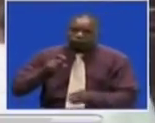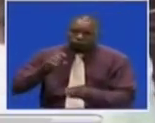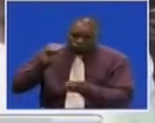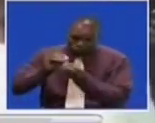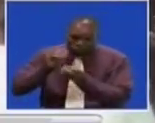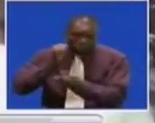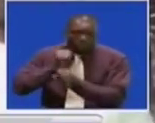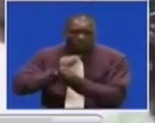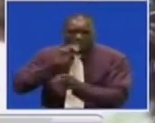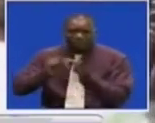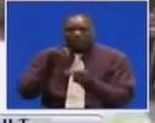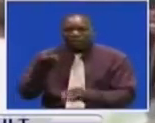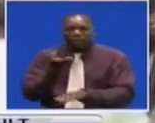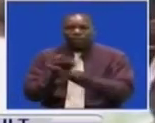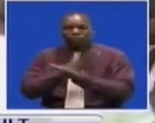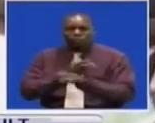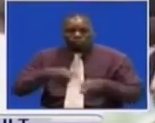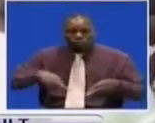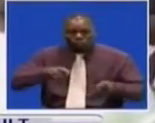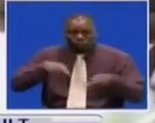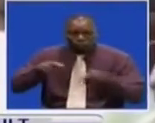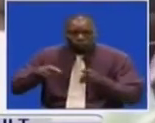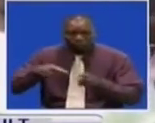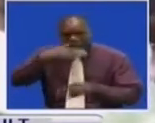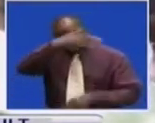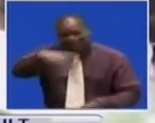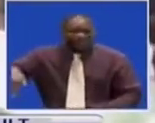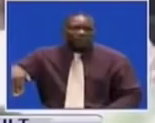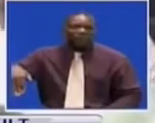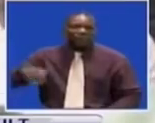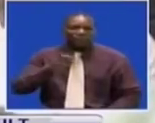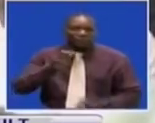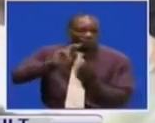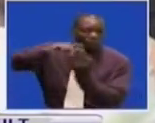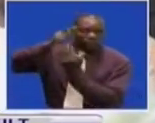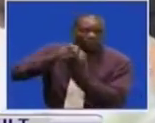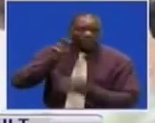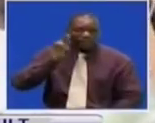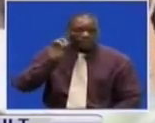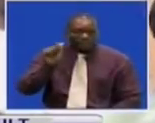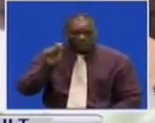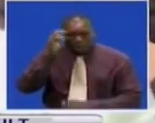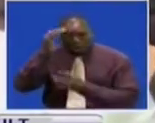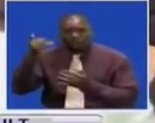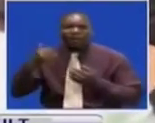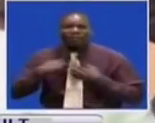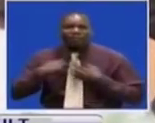before roads are cut off. So I hope that under the RDA program, you have a maintenance